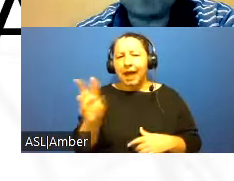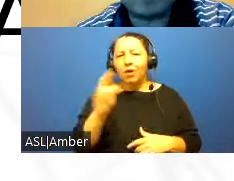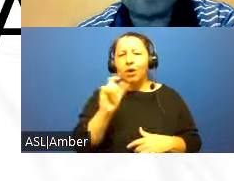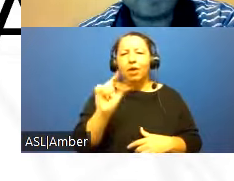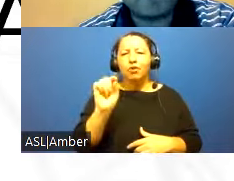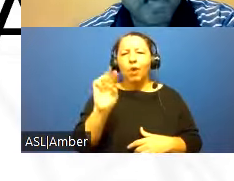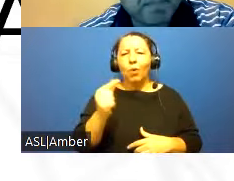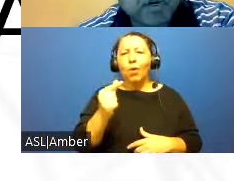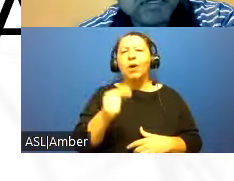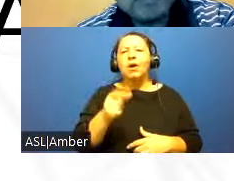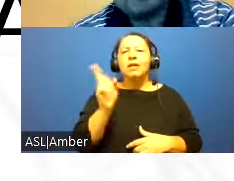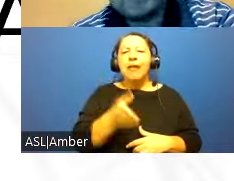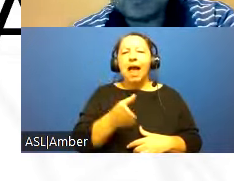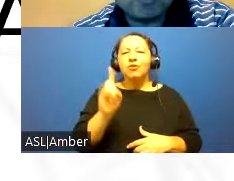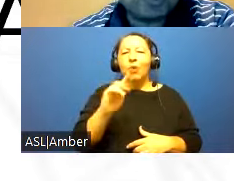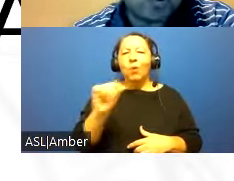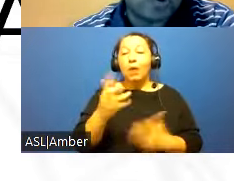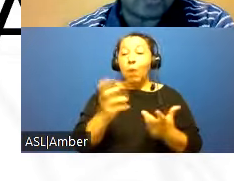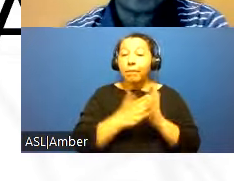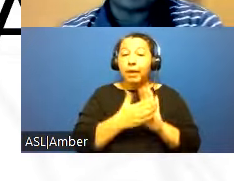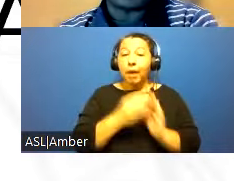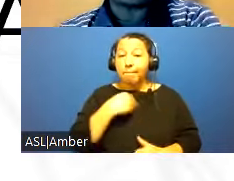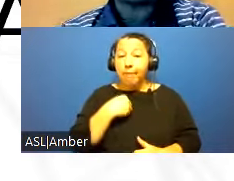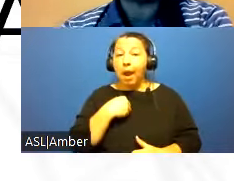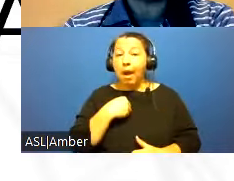archaeological.org/donate. And if you want to become a member, please go to